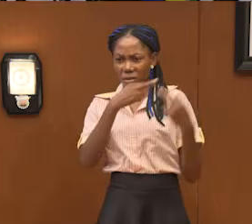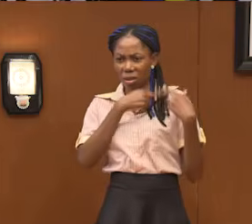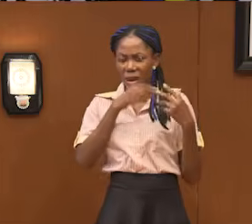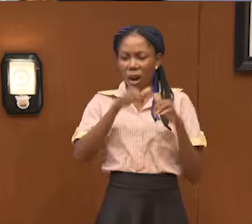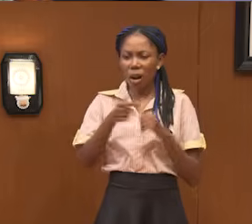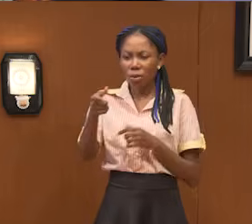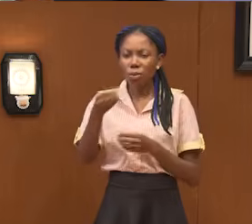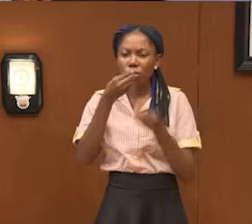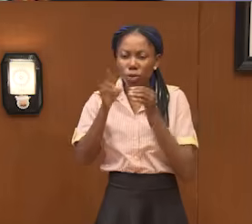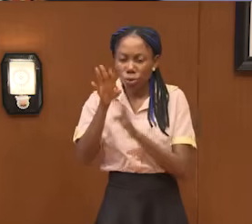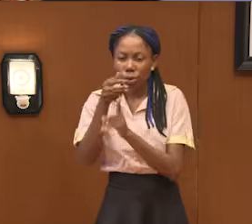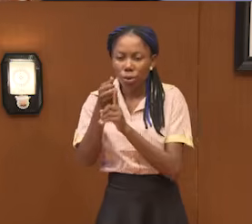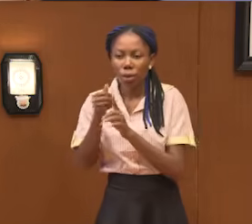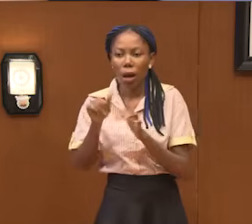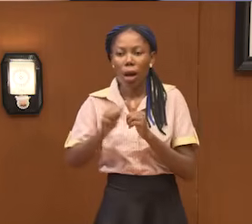feed yourself?